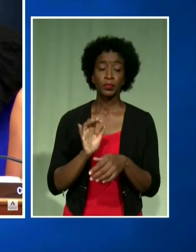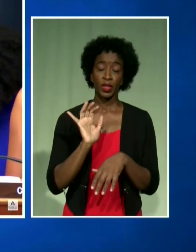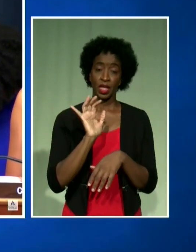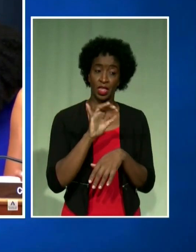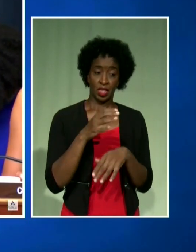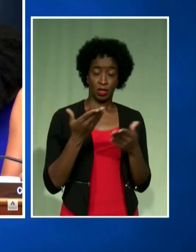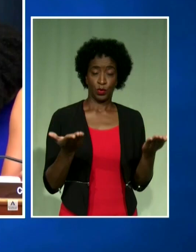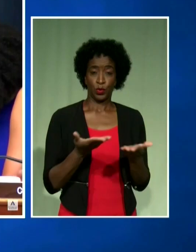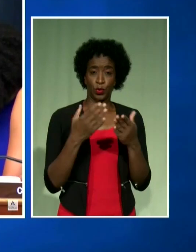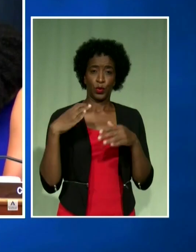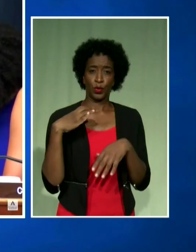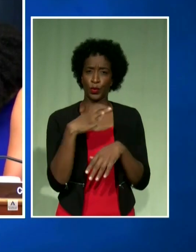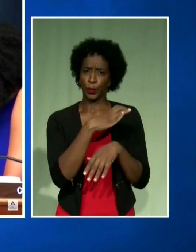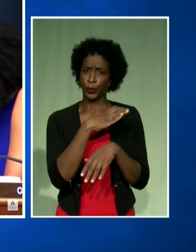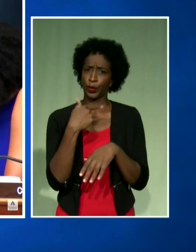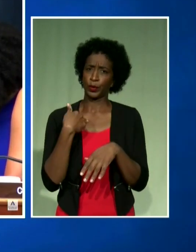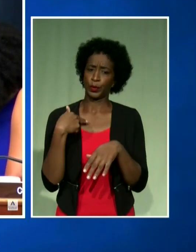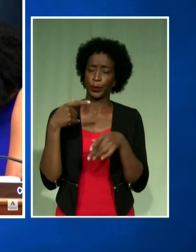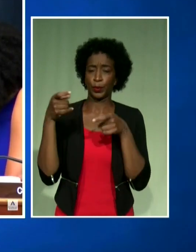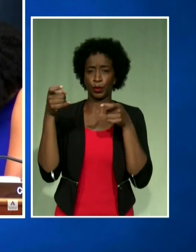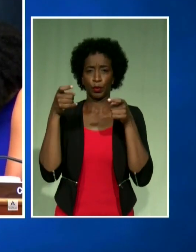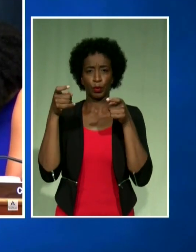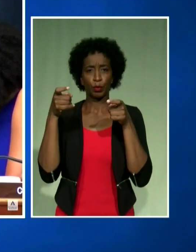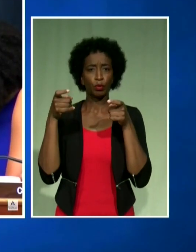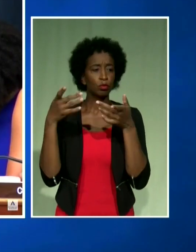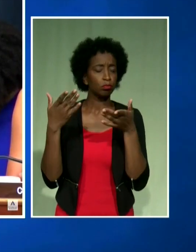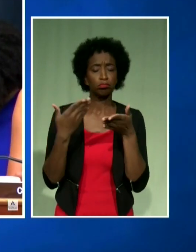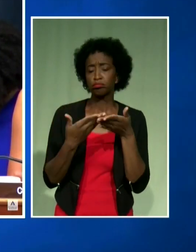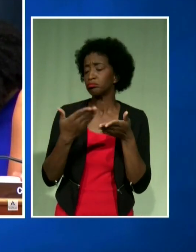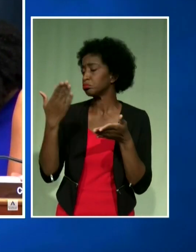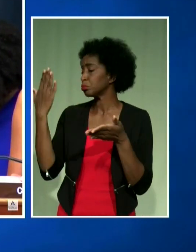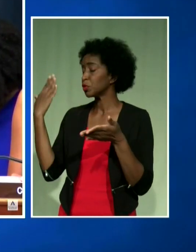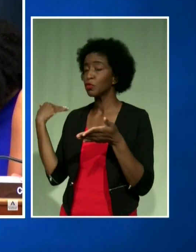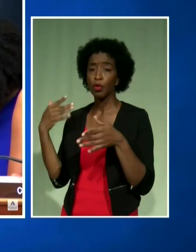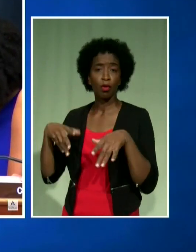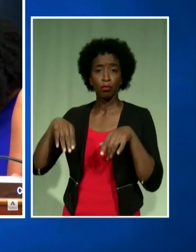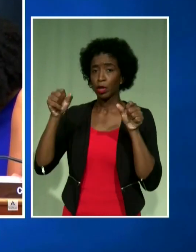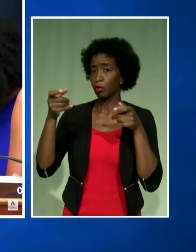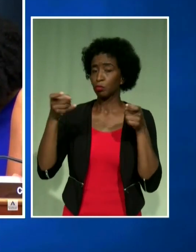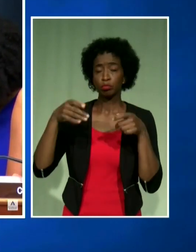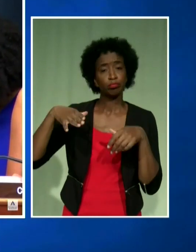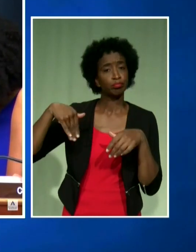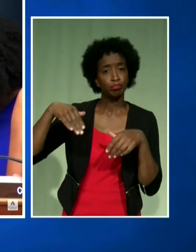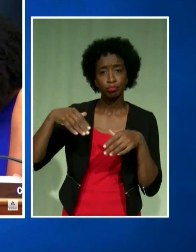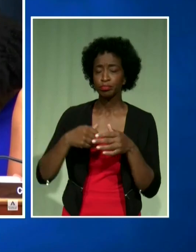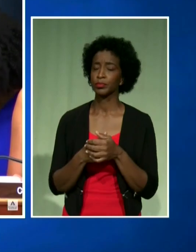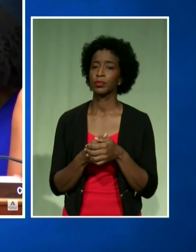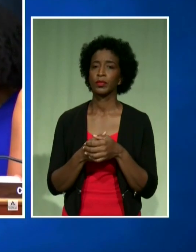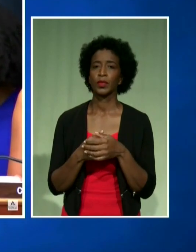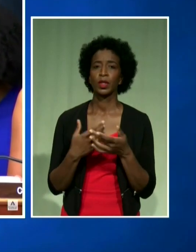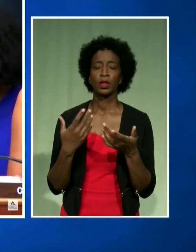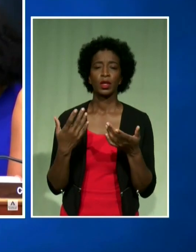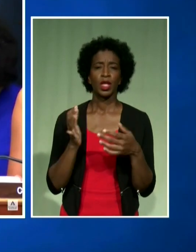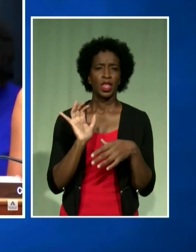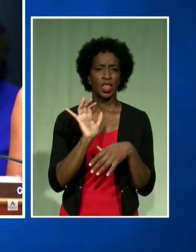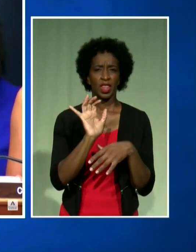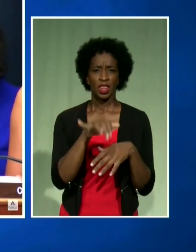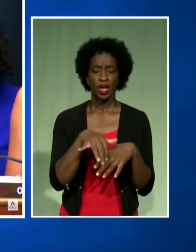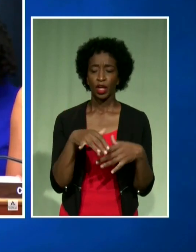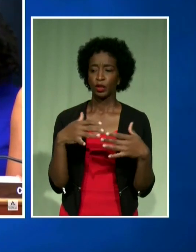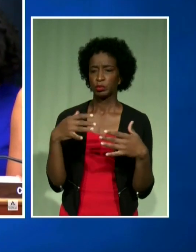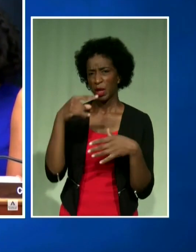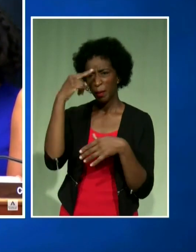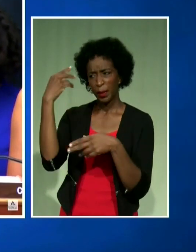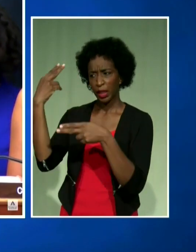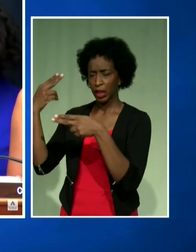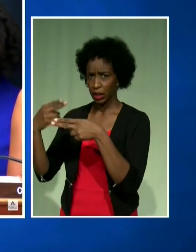chair, I've worked with stakeholders to combat the de-risking we've seen harm businesses and families